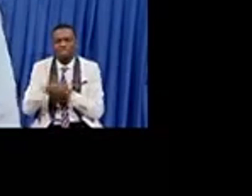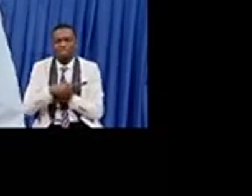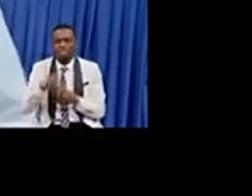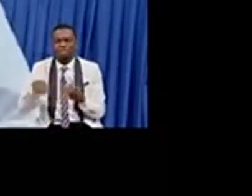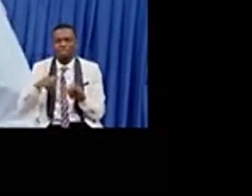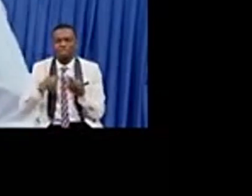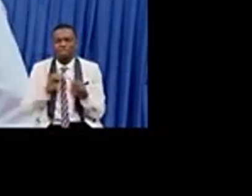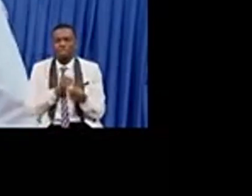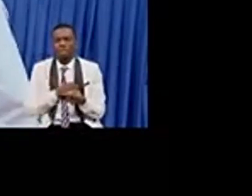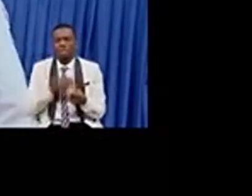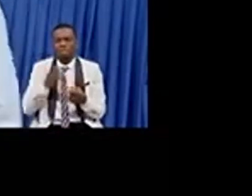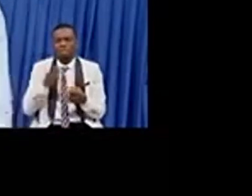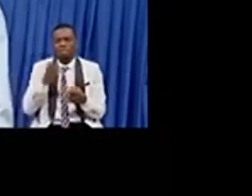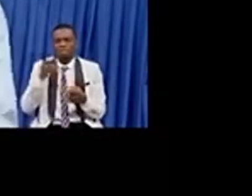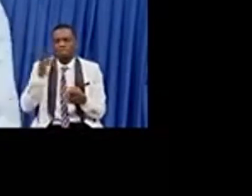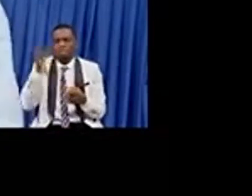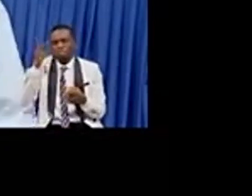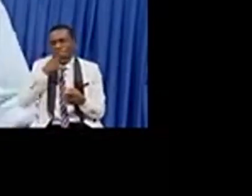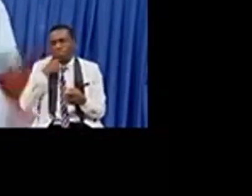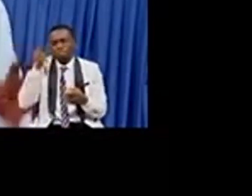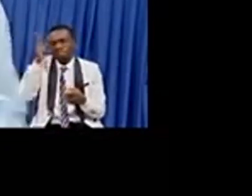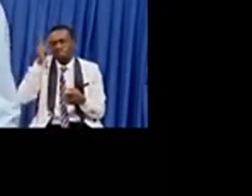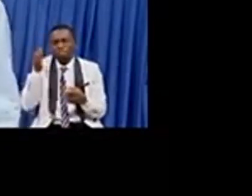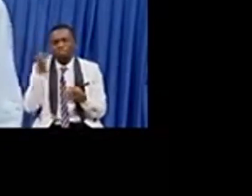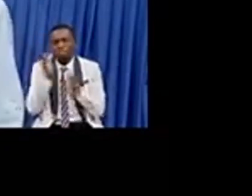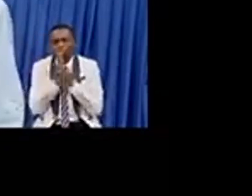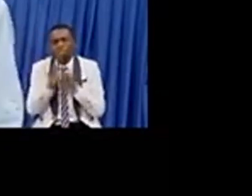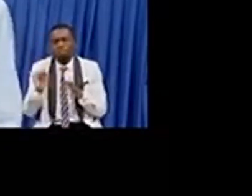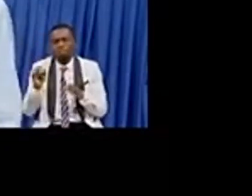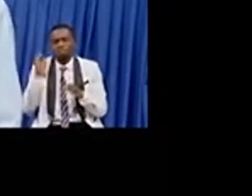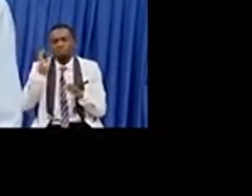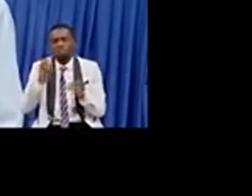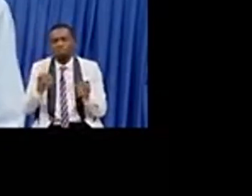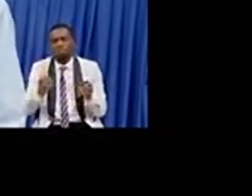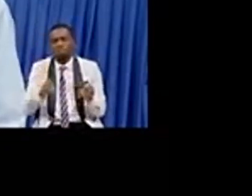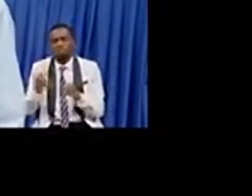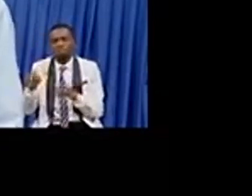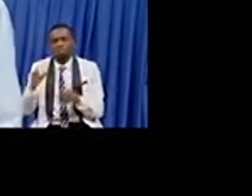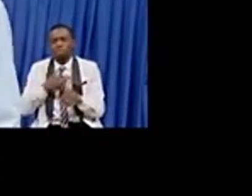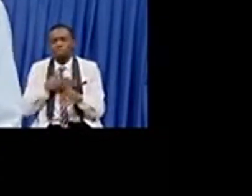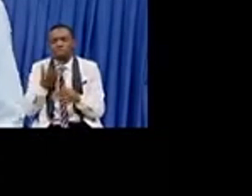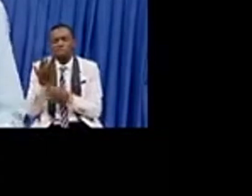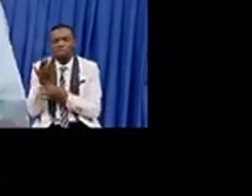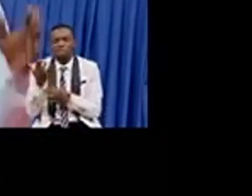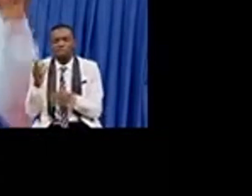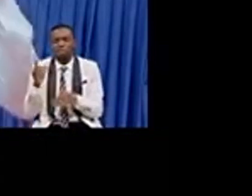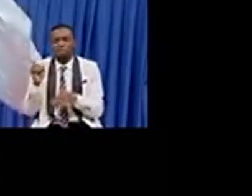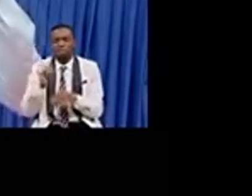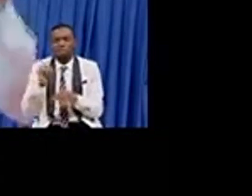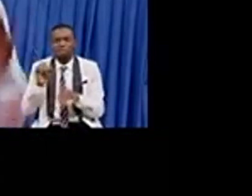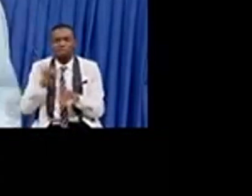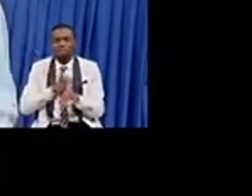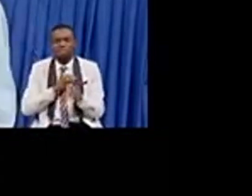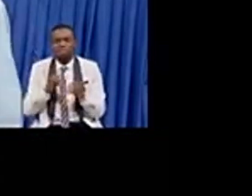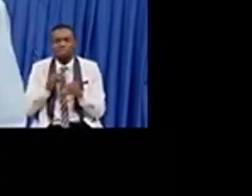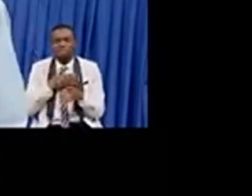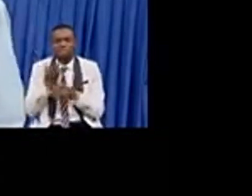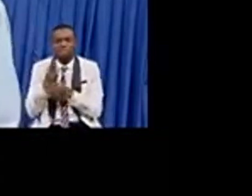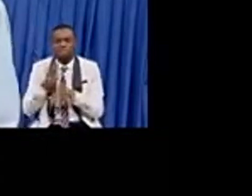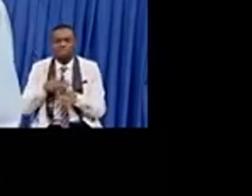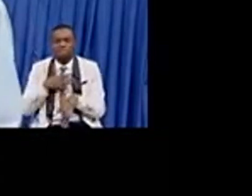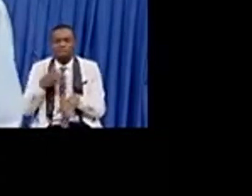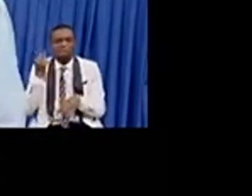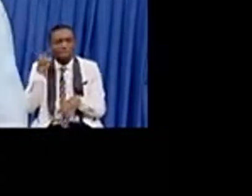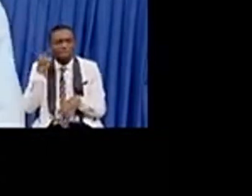of the prayer of miracle, he said we should raise one hand up and we should lay one hand on where it's painful. Then I put my hand on, in my ear. After the